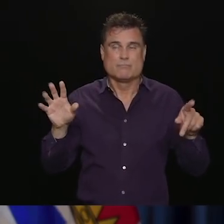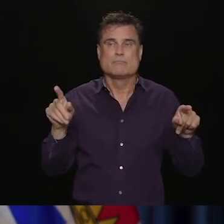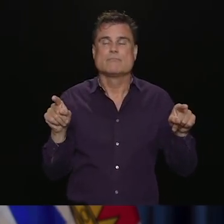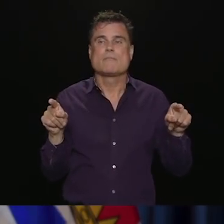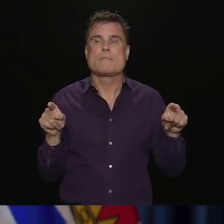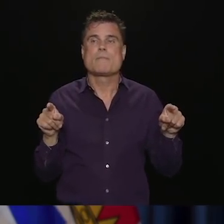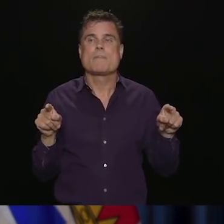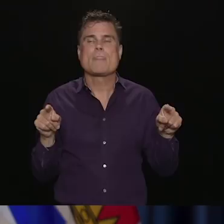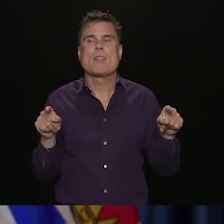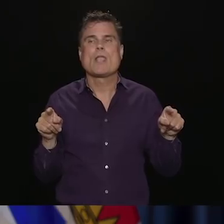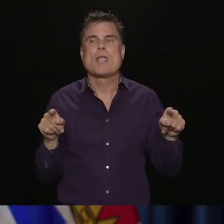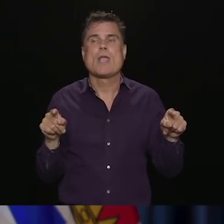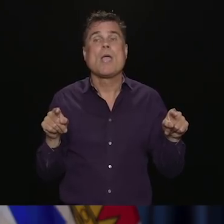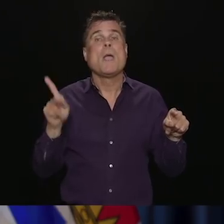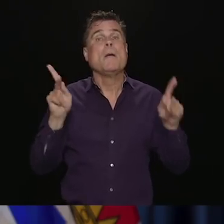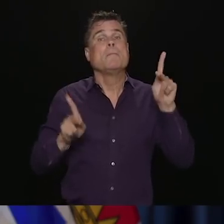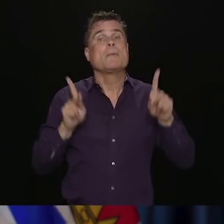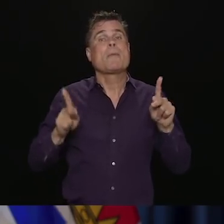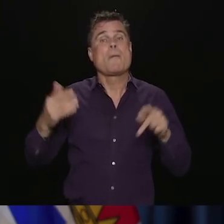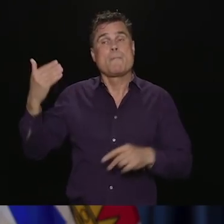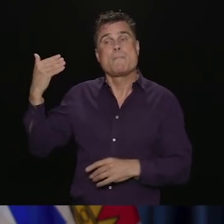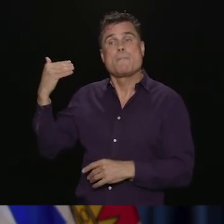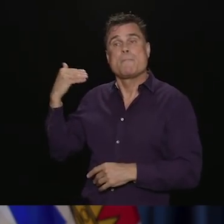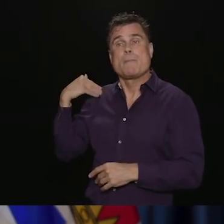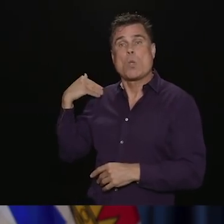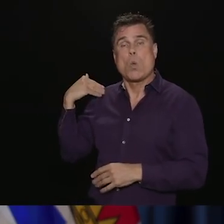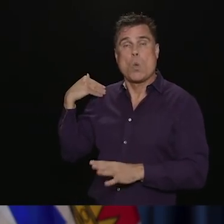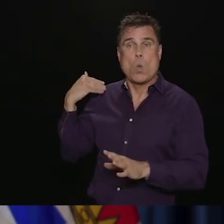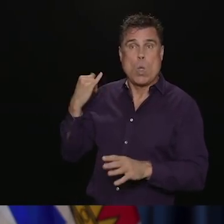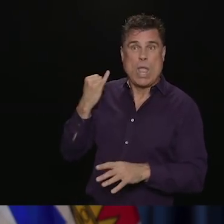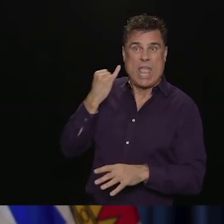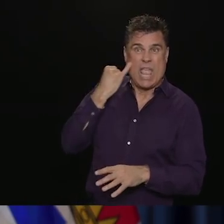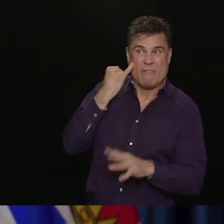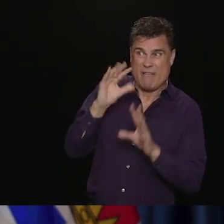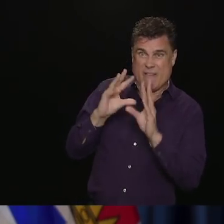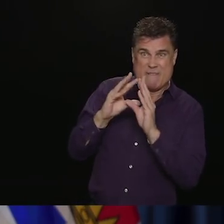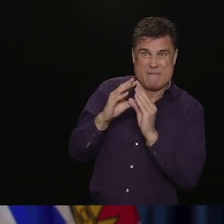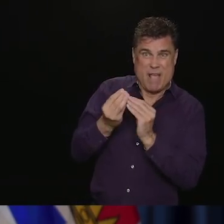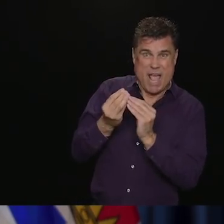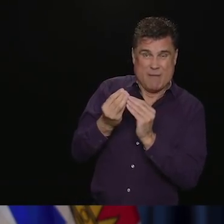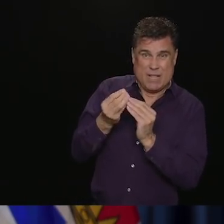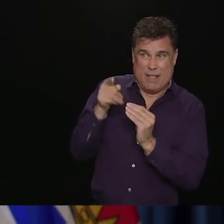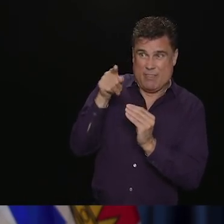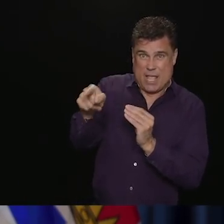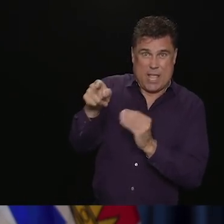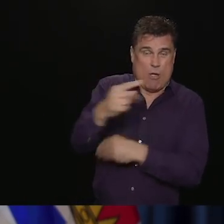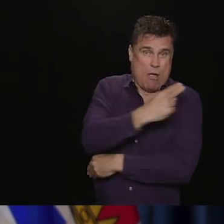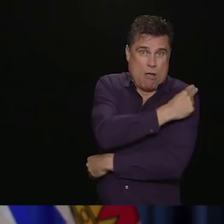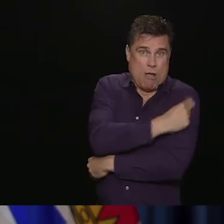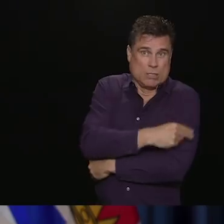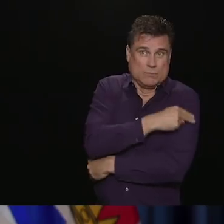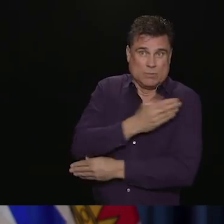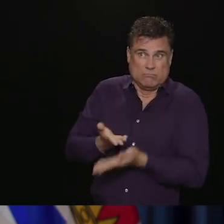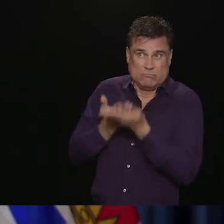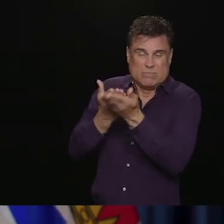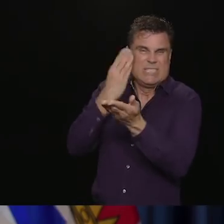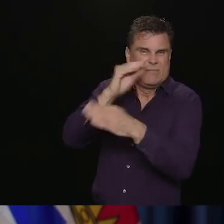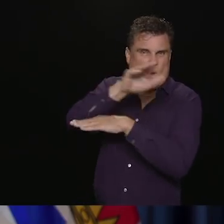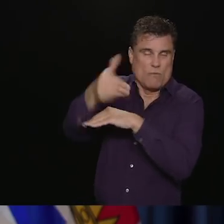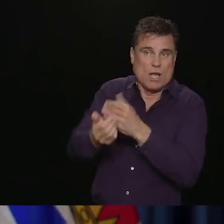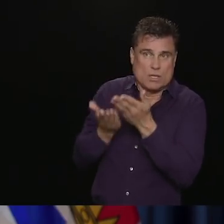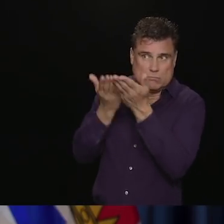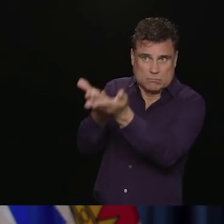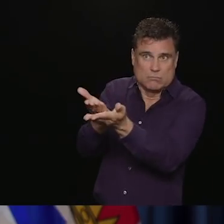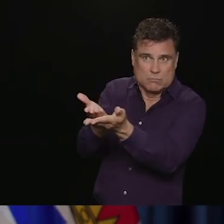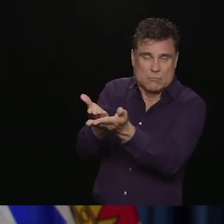a loved one who's staying overnight in the hospital. It's why it's so important for